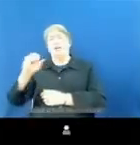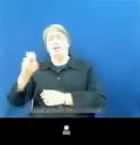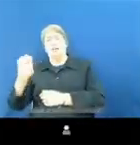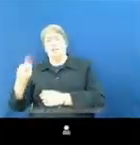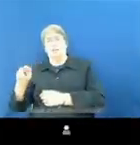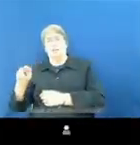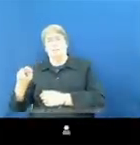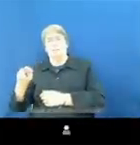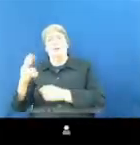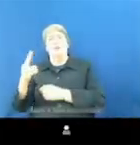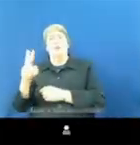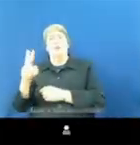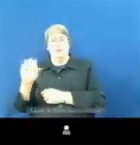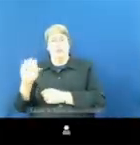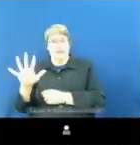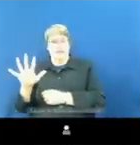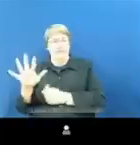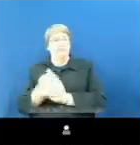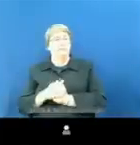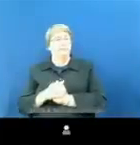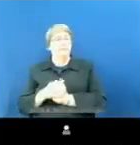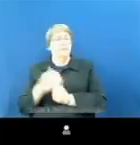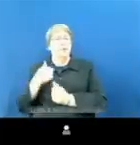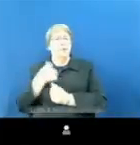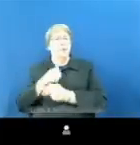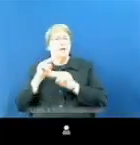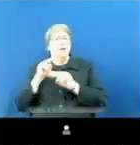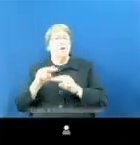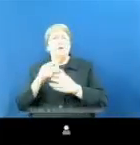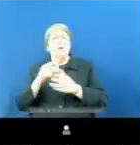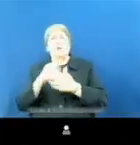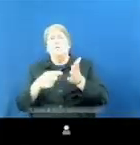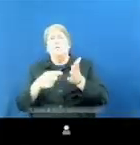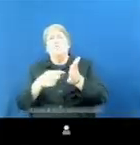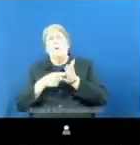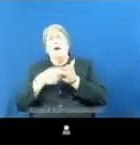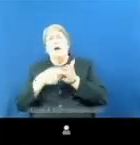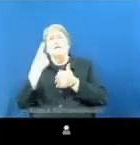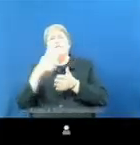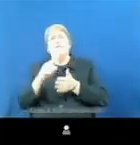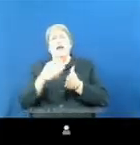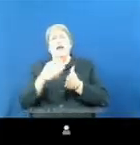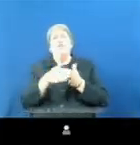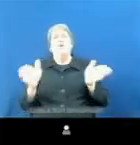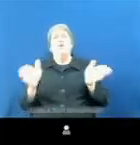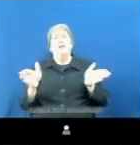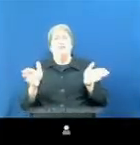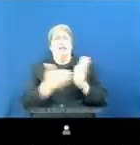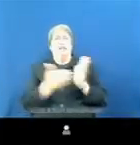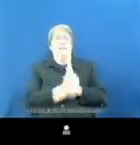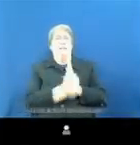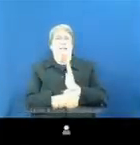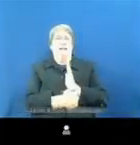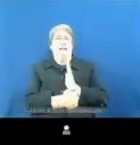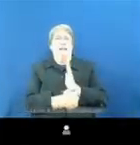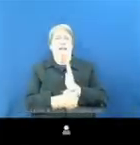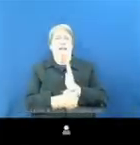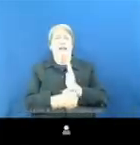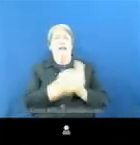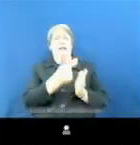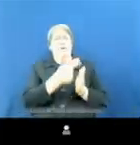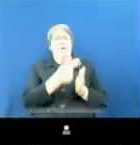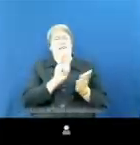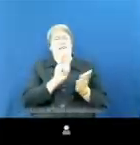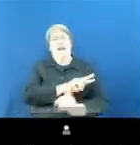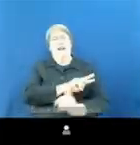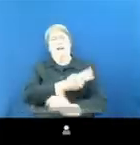We looked at what was required for a generalist and what were the core values that we felt applied to legal